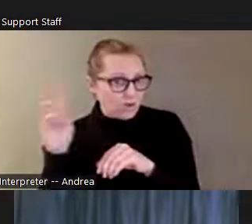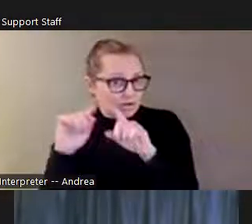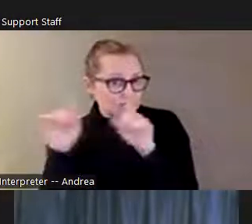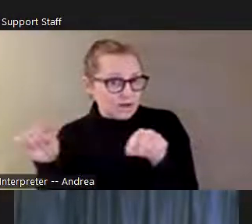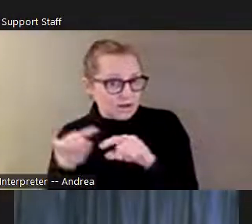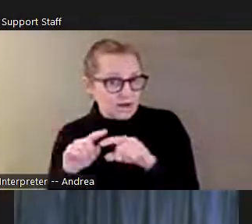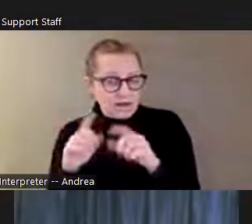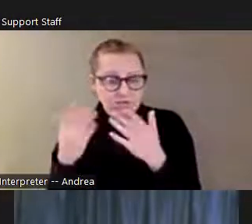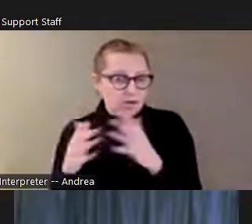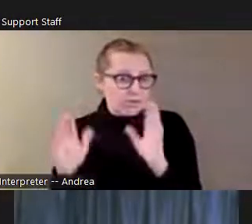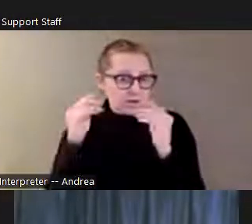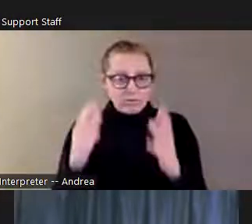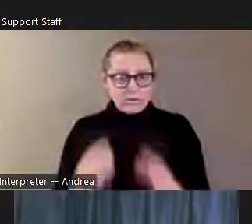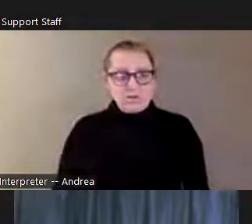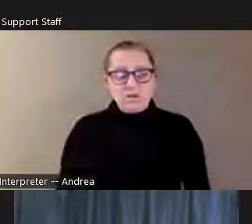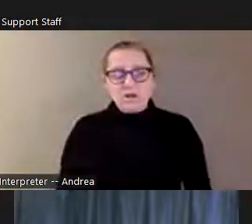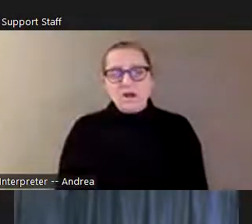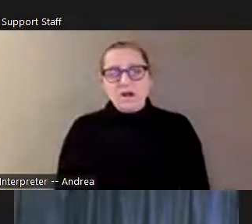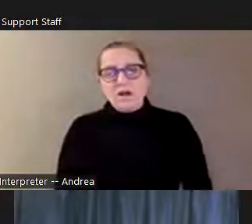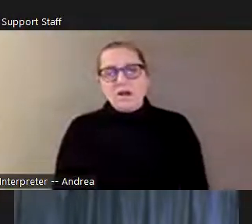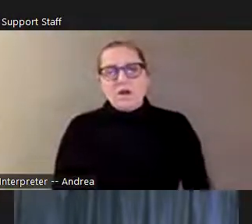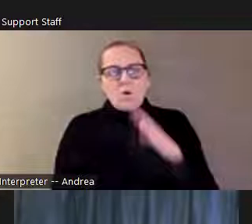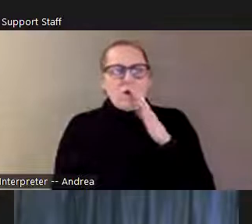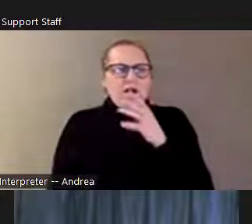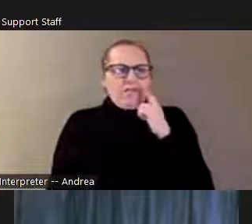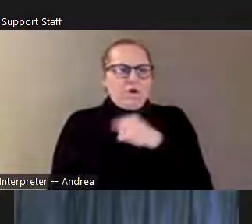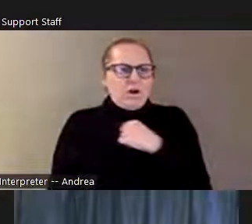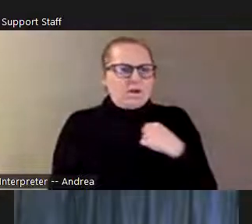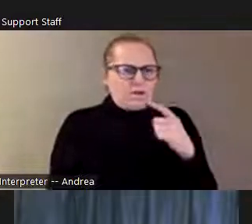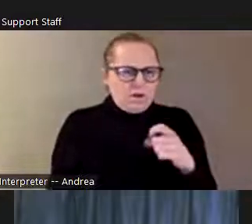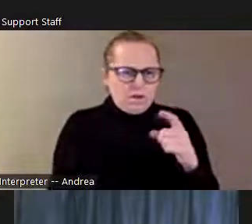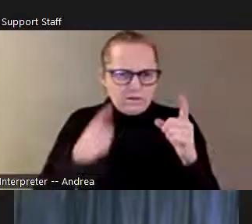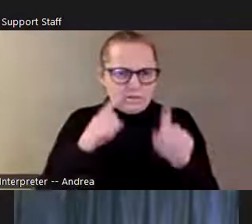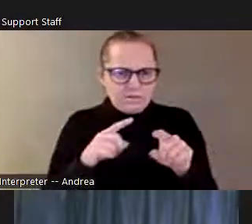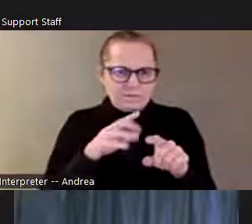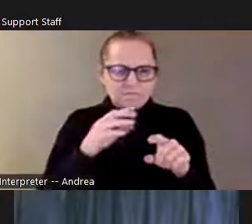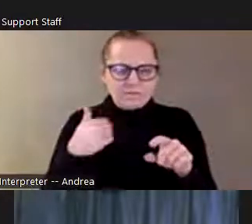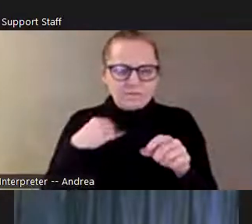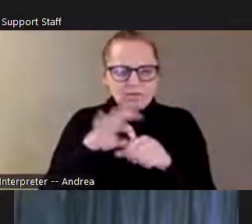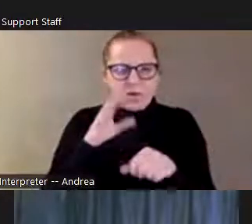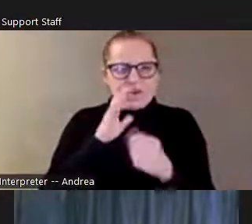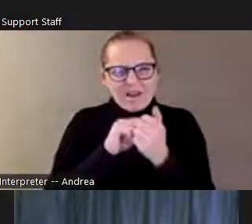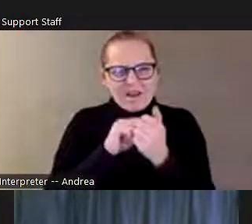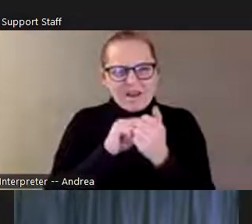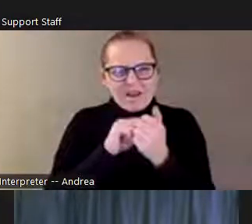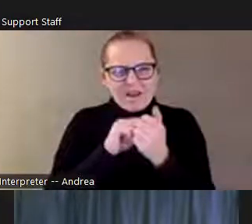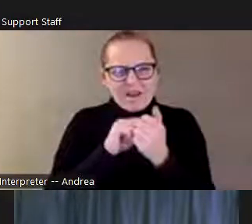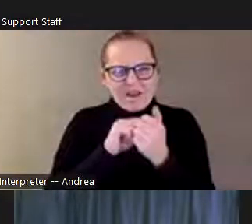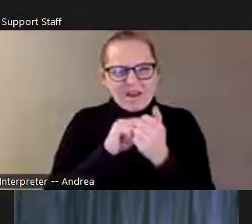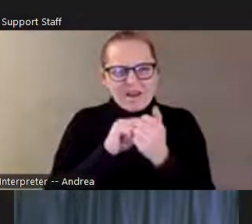public information. And I just would hate for us to have to agree and have a vote on every single thing that we put out